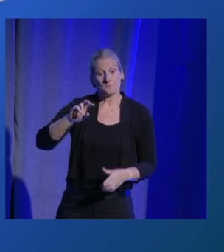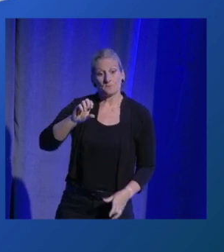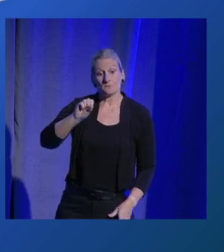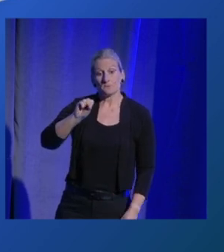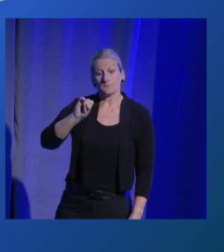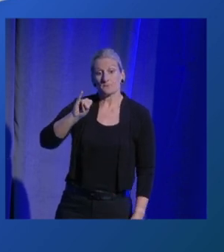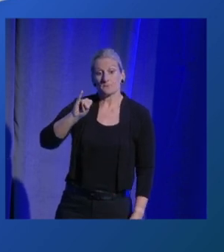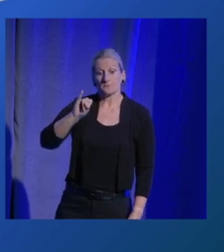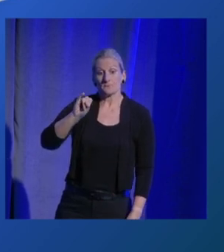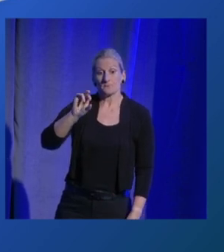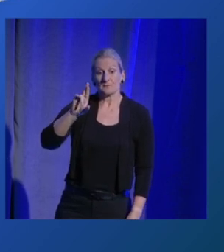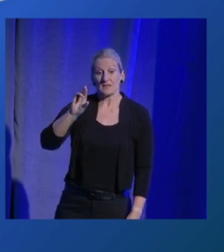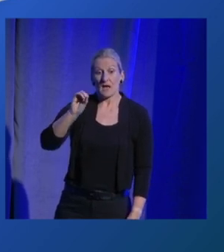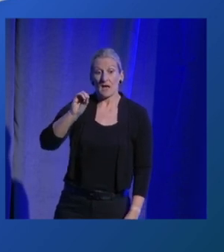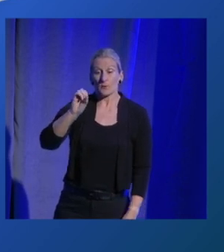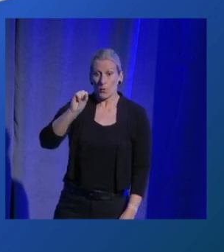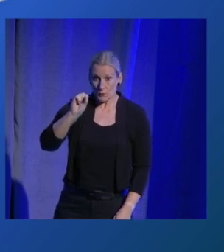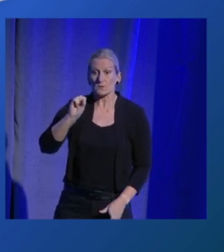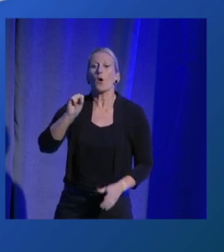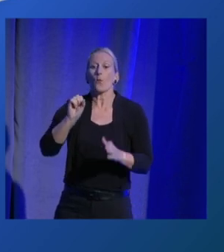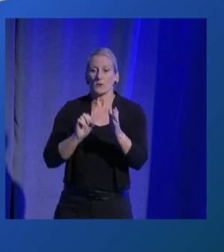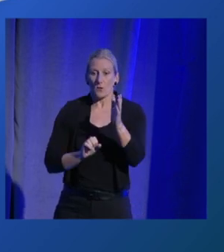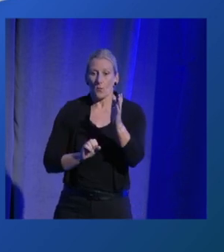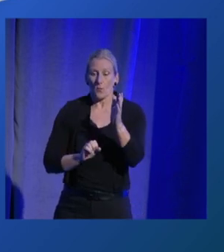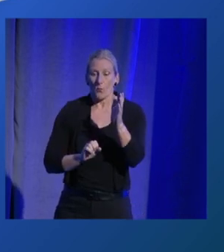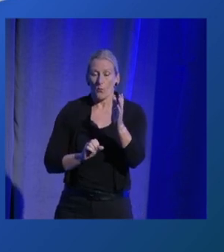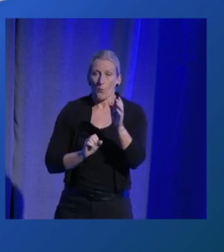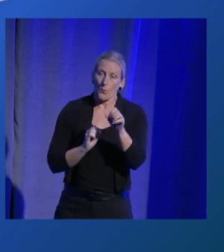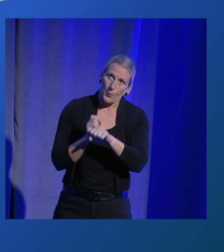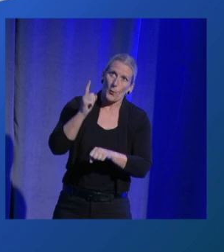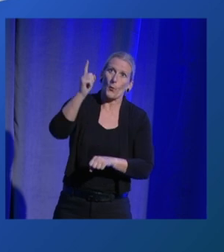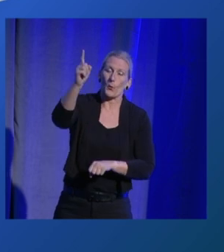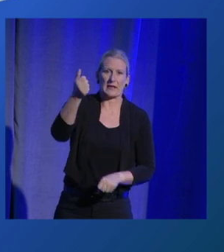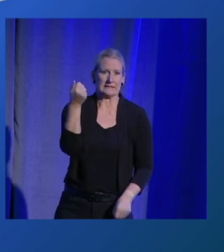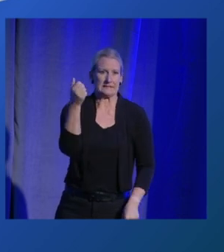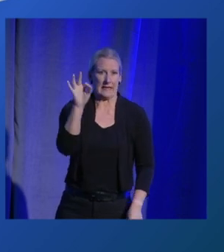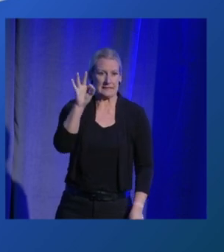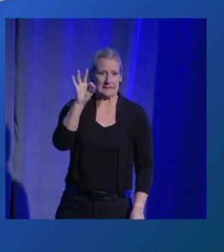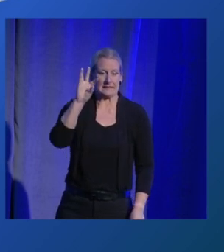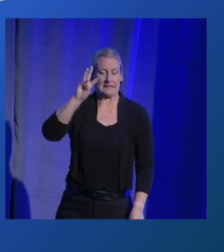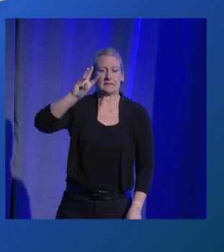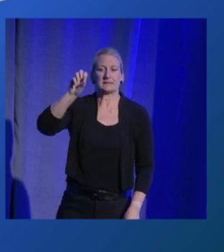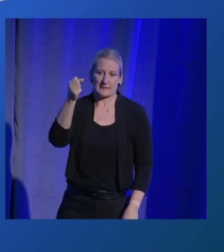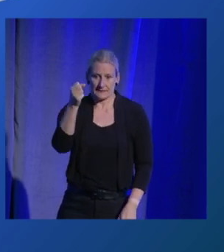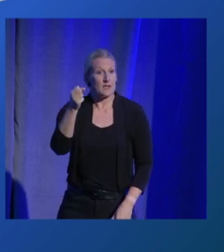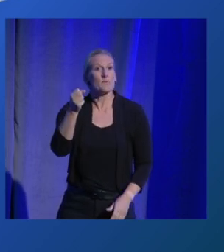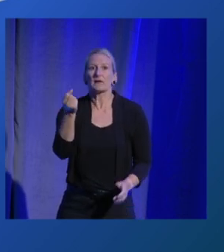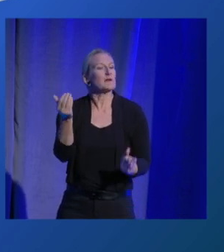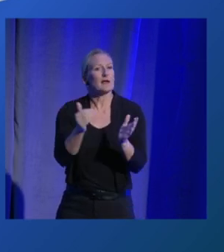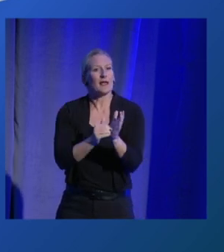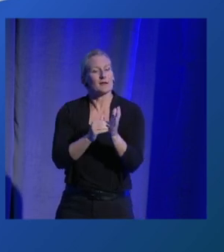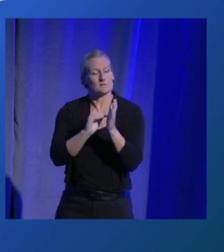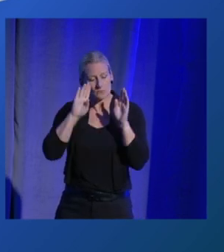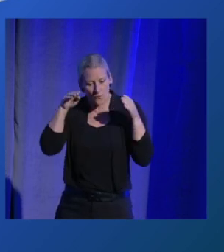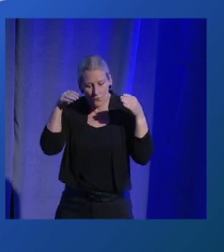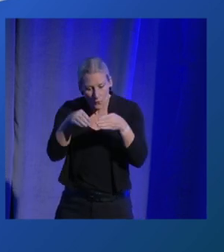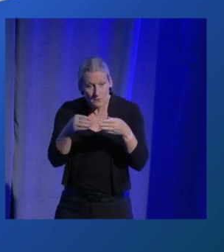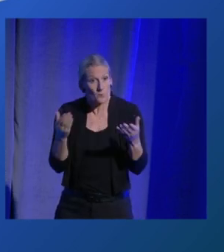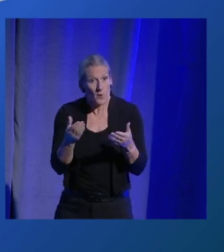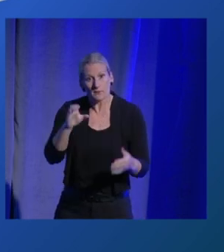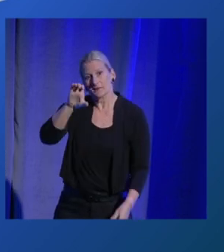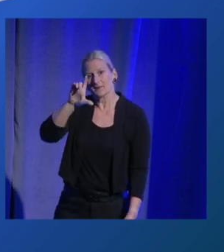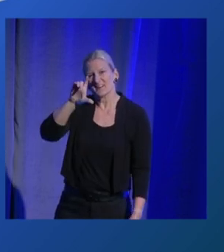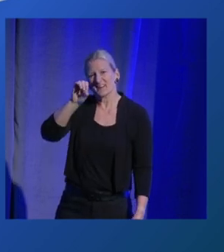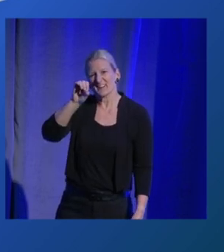again funded by the dod weather satellite primarily focused on clouds uh today